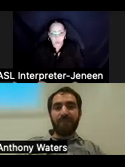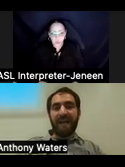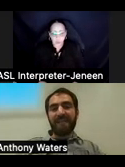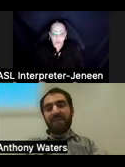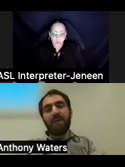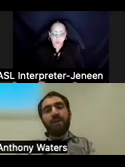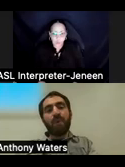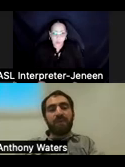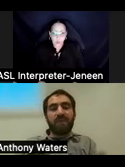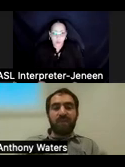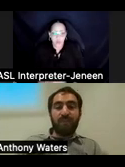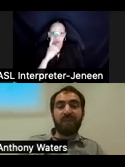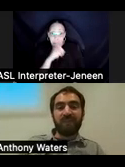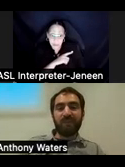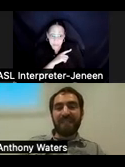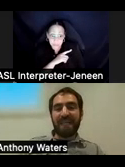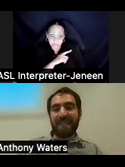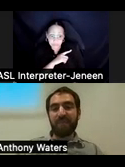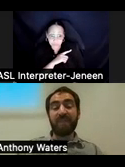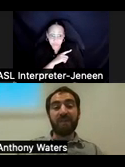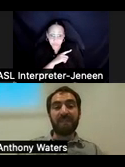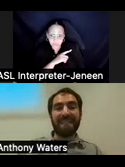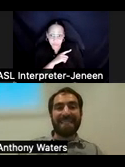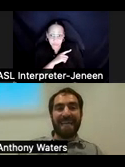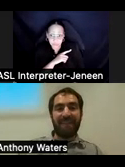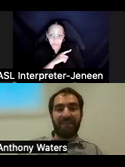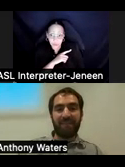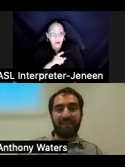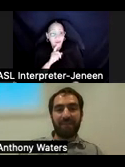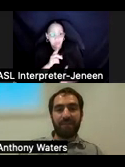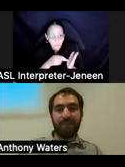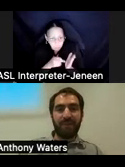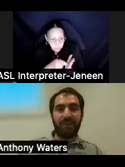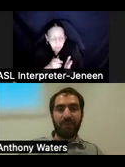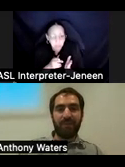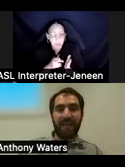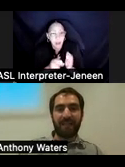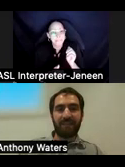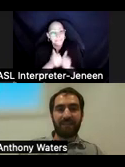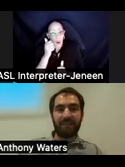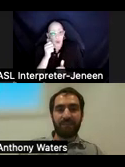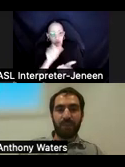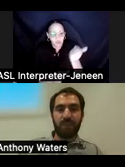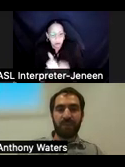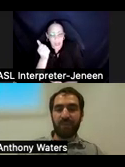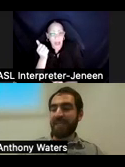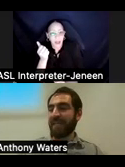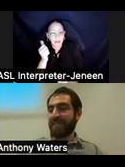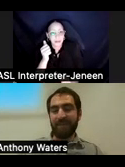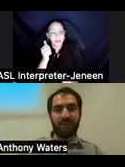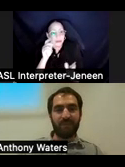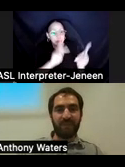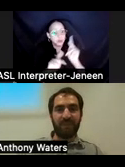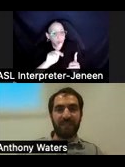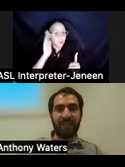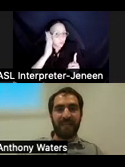Myth or fact? Most suicide attempts result in death. Myth or fact? Most suicide